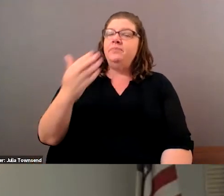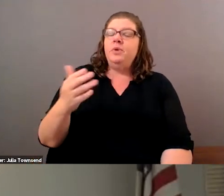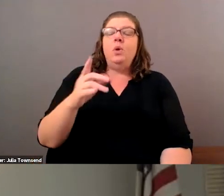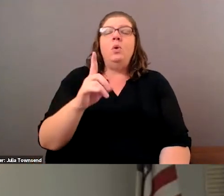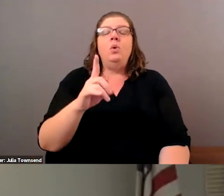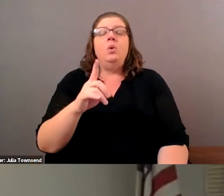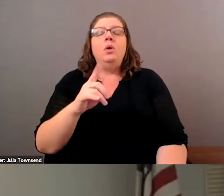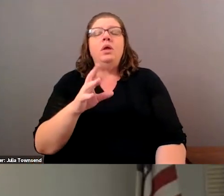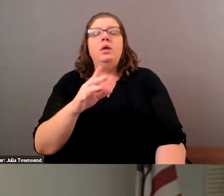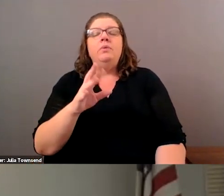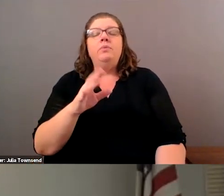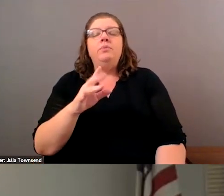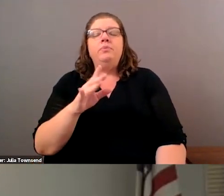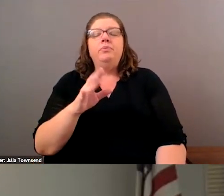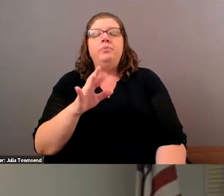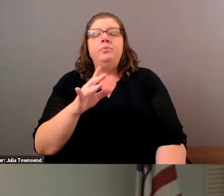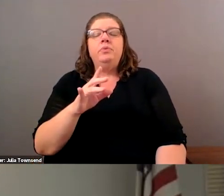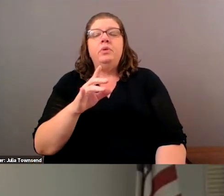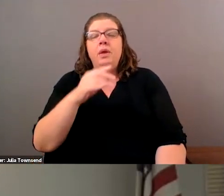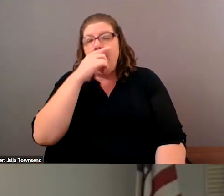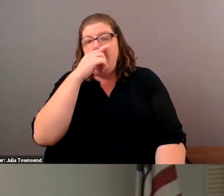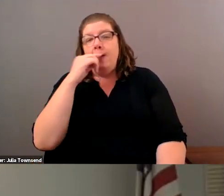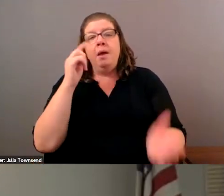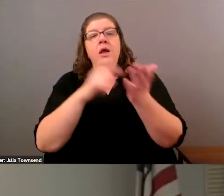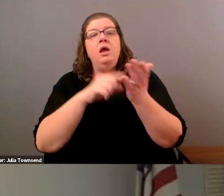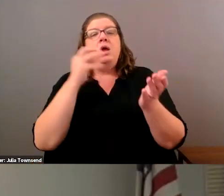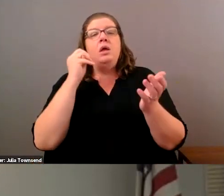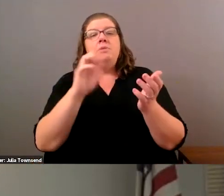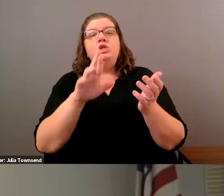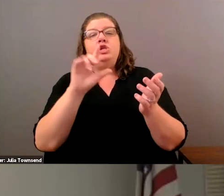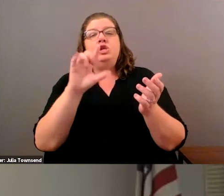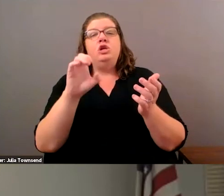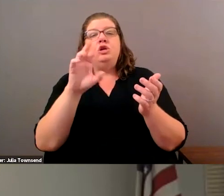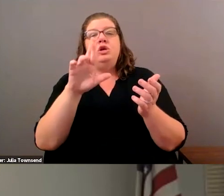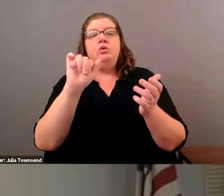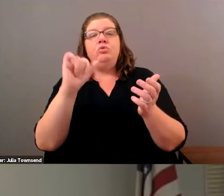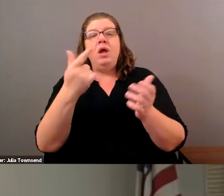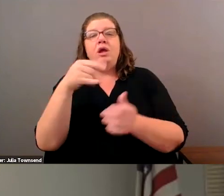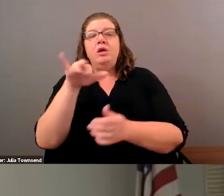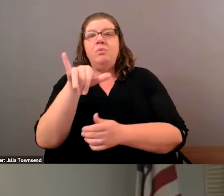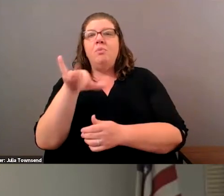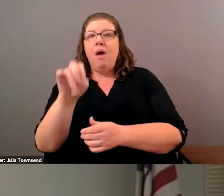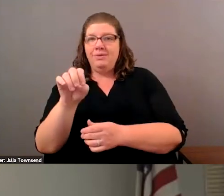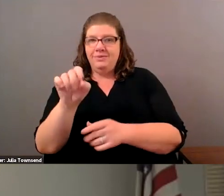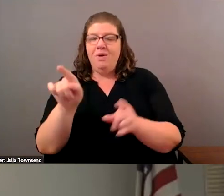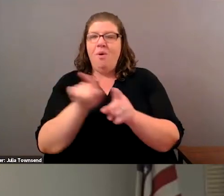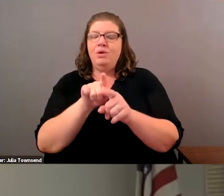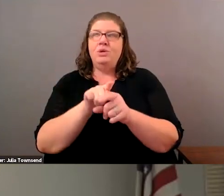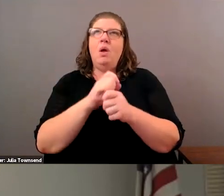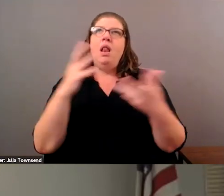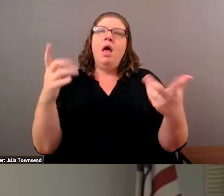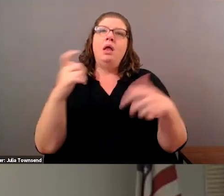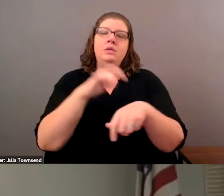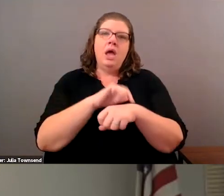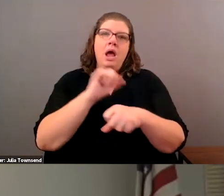to also acknowledge Mr. Craig Price, who I know has spent so much time and been so diligent